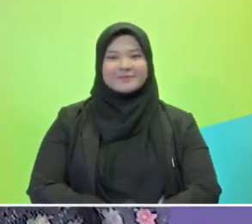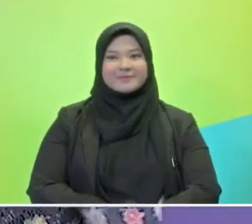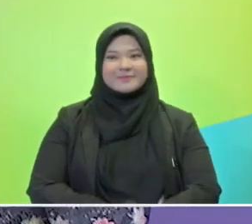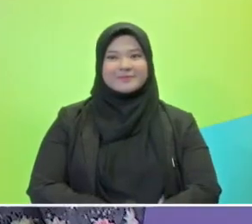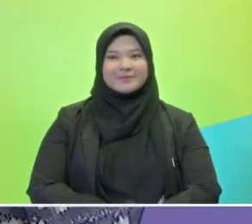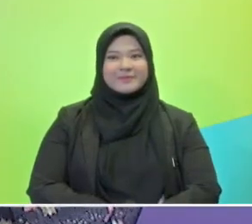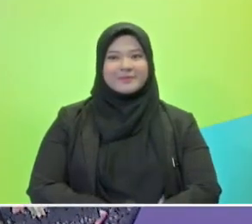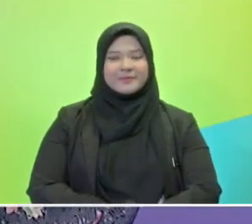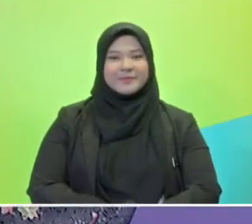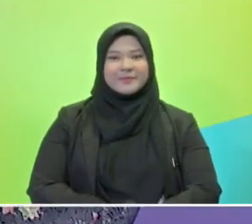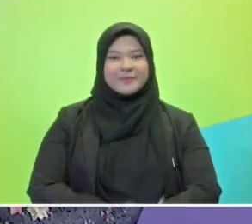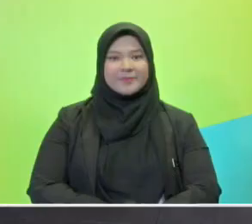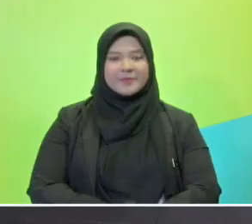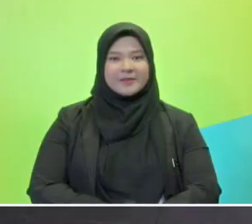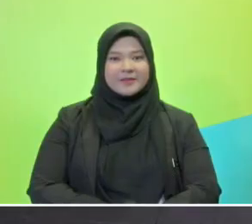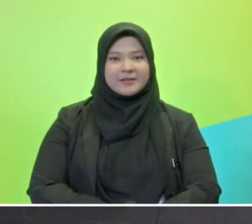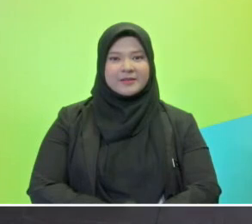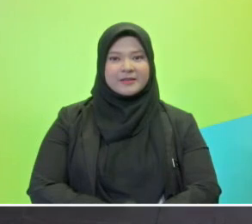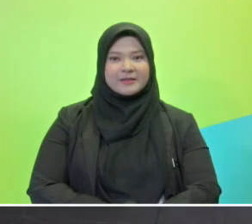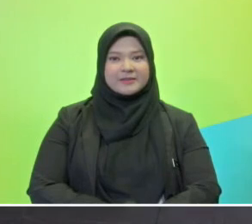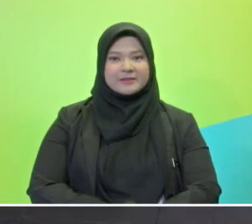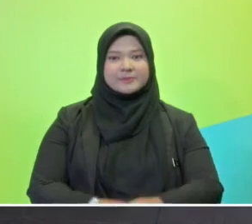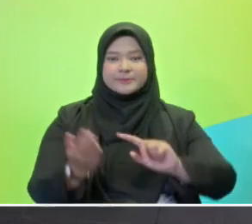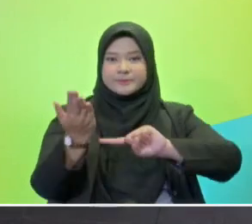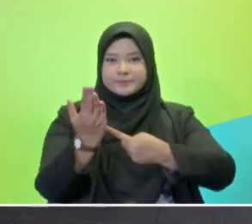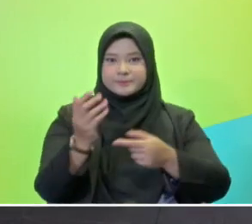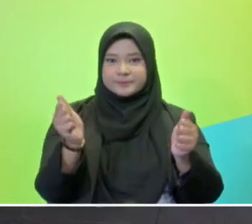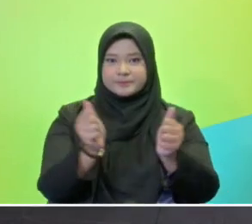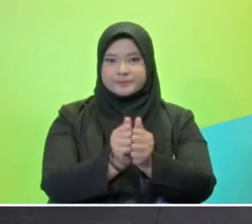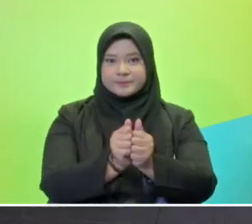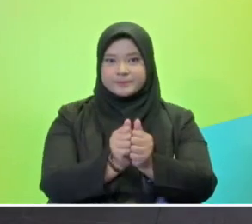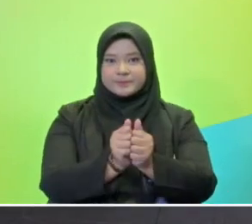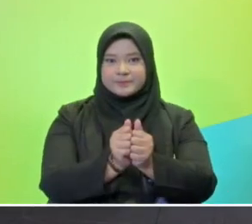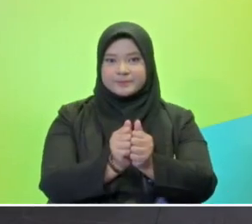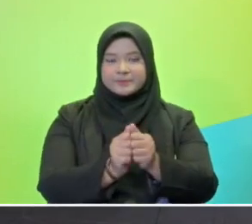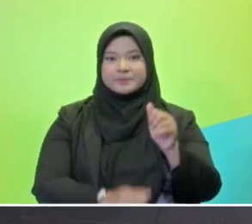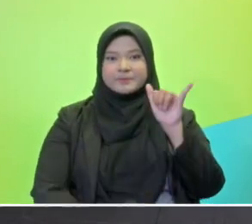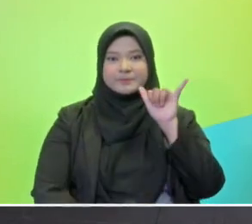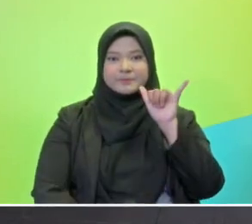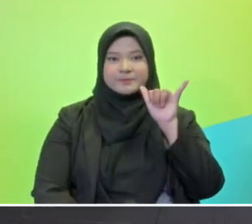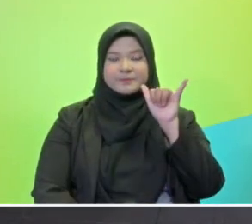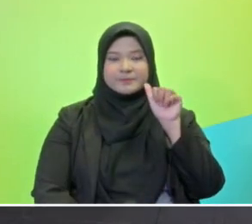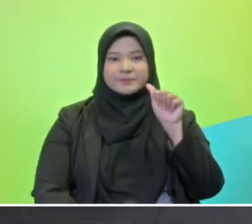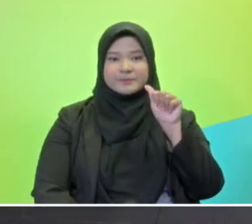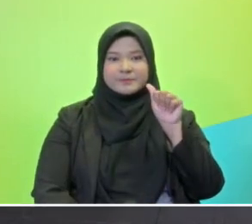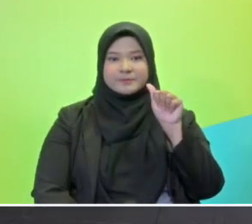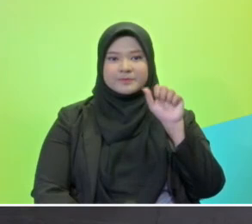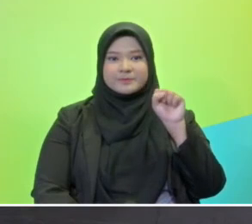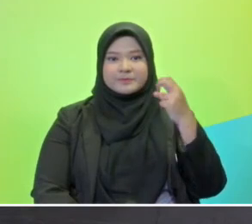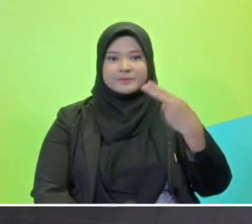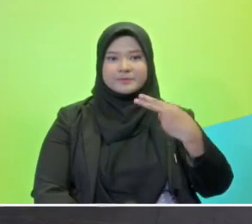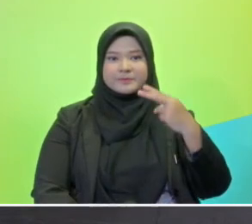bag. Okay, we shall start with Yashmi. Choose a bag. You have A,